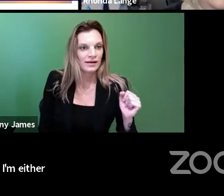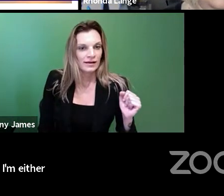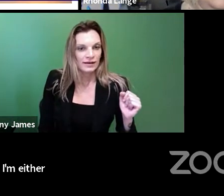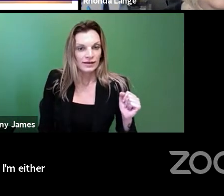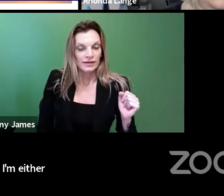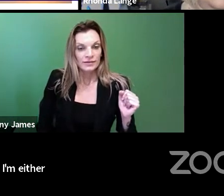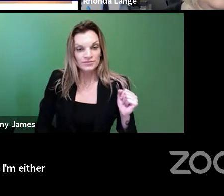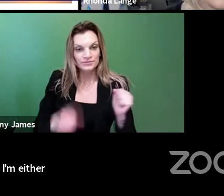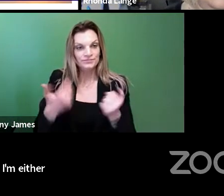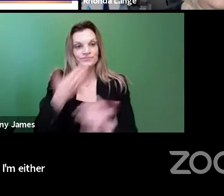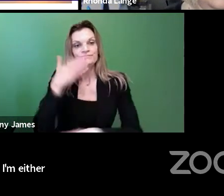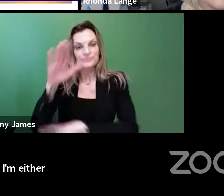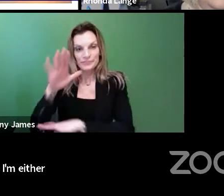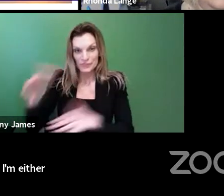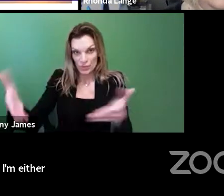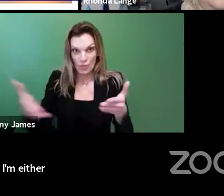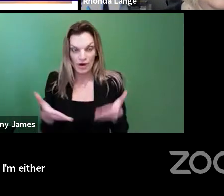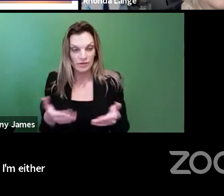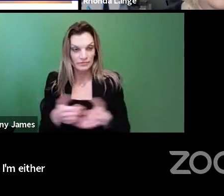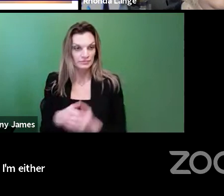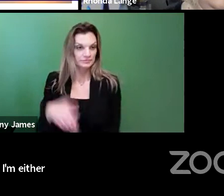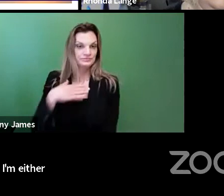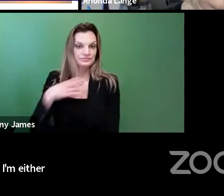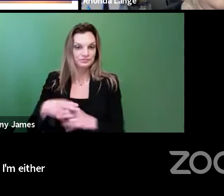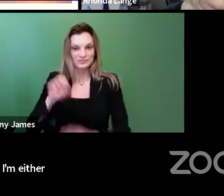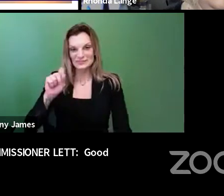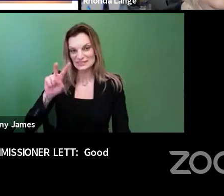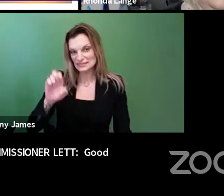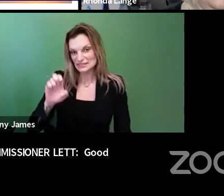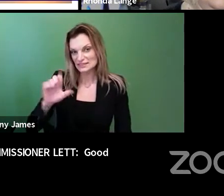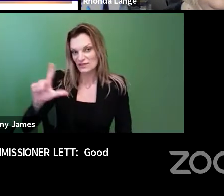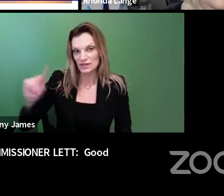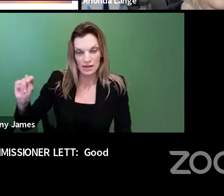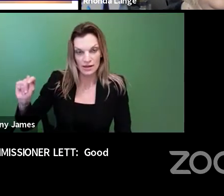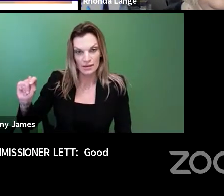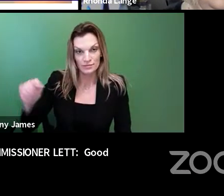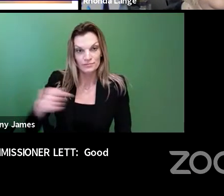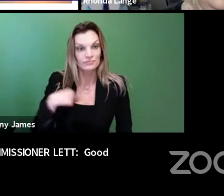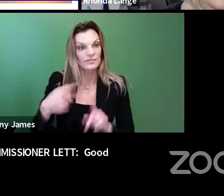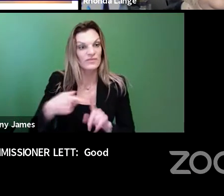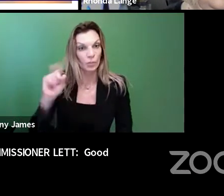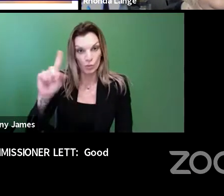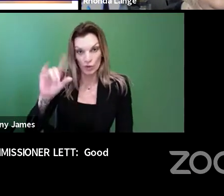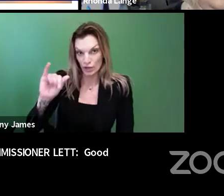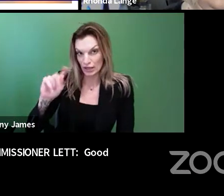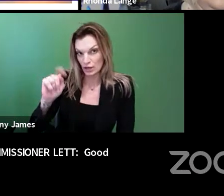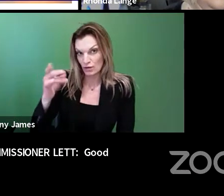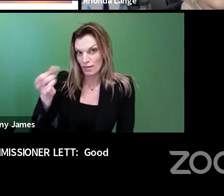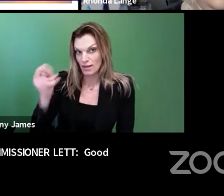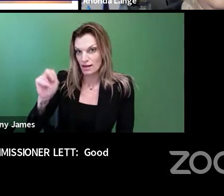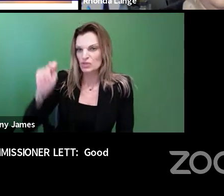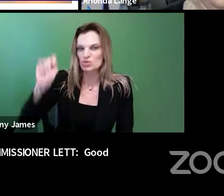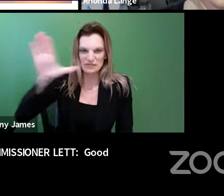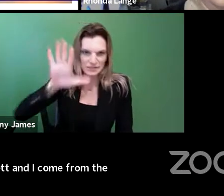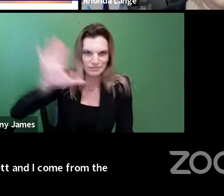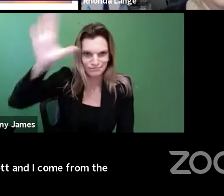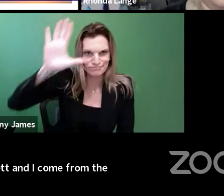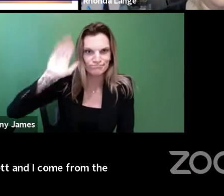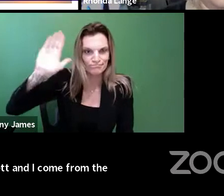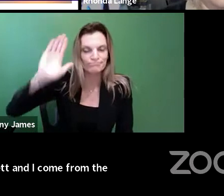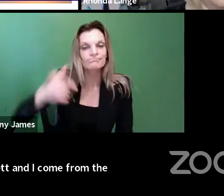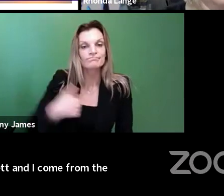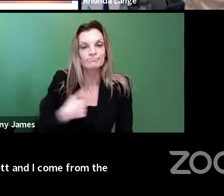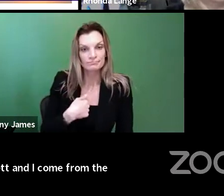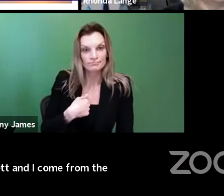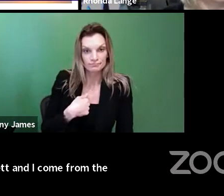Good evening and welcome. My name is Steve Wett, and I come from the Interlochen Traverse City area. So I'm